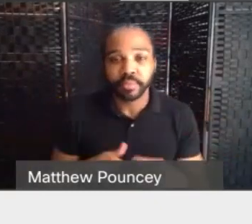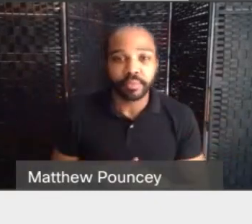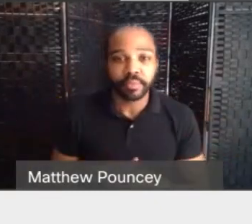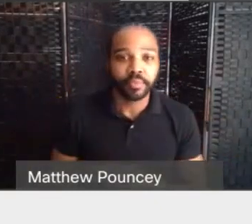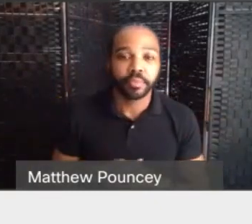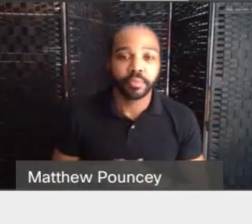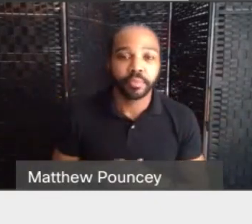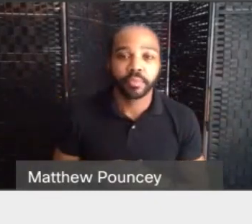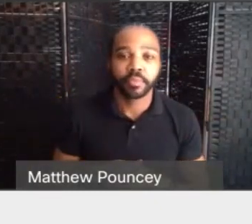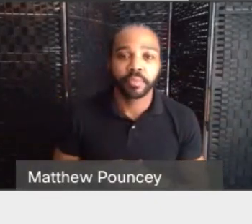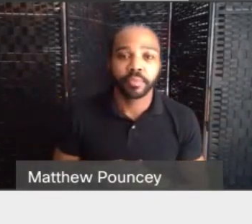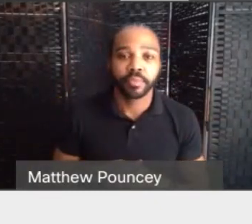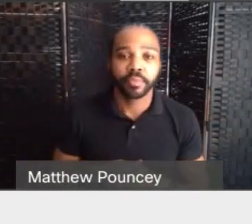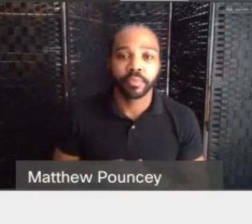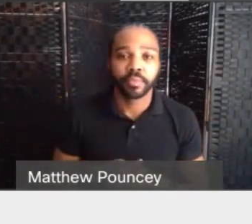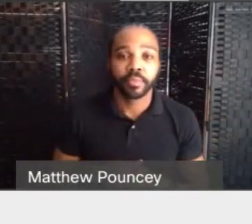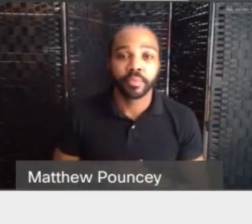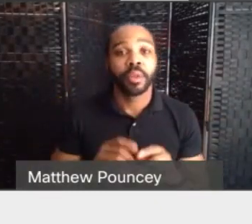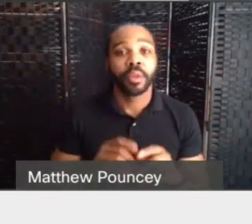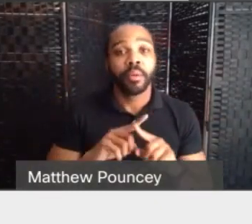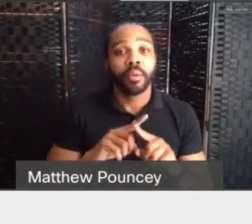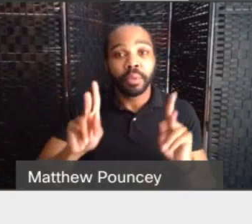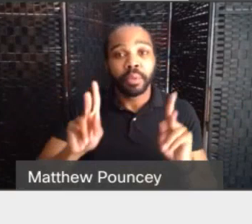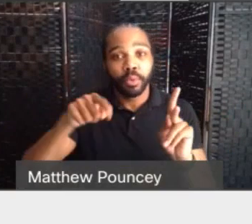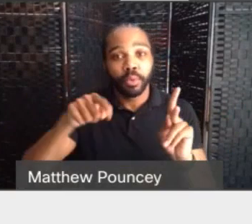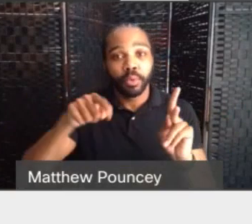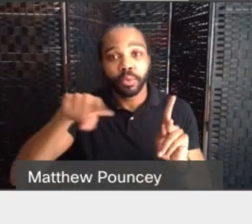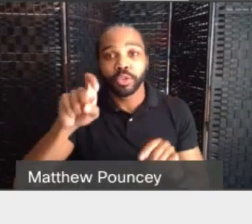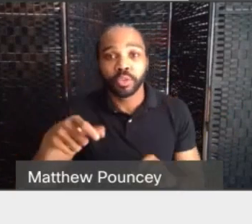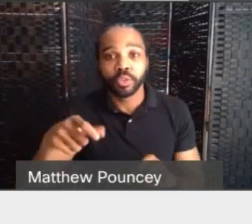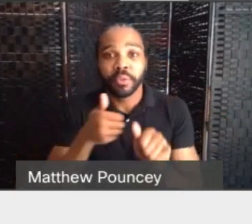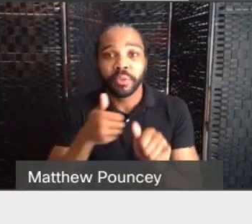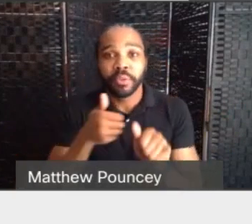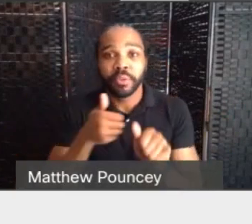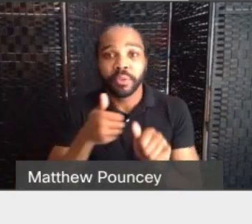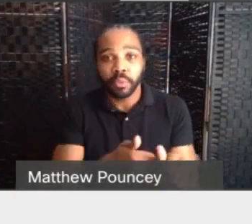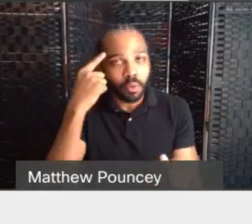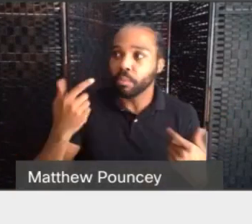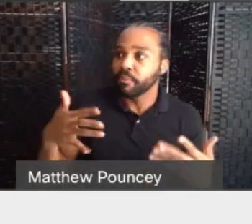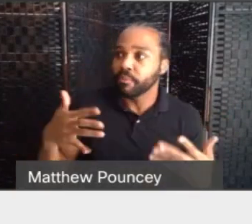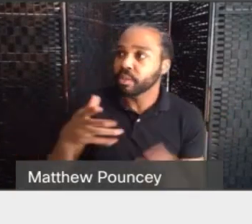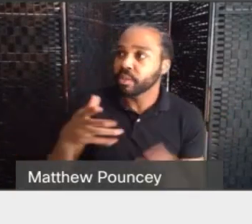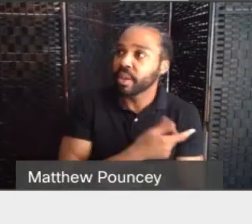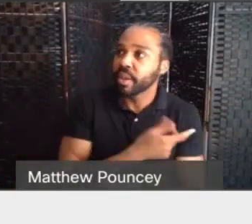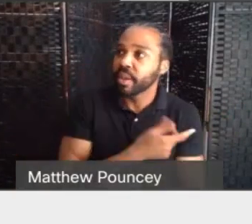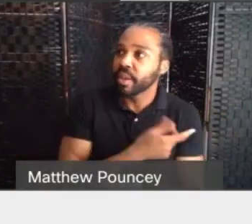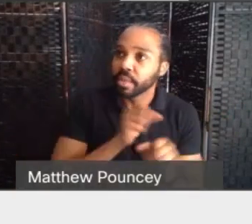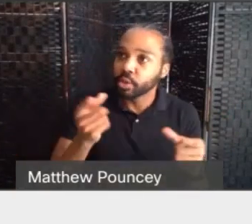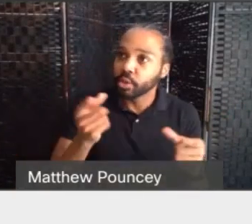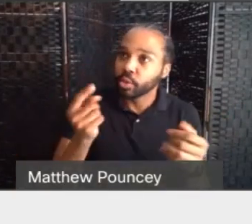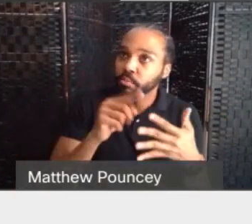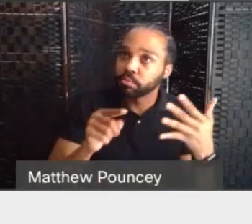need to be following there is not, am I vaccinated, therefore can I do X, but they should be watching